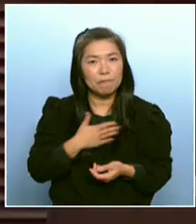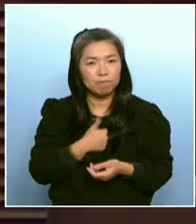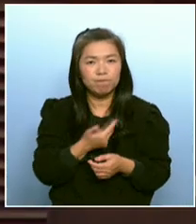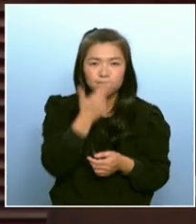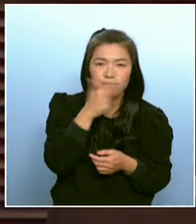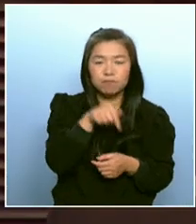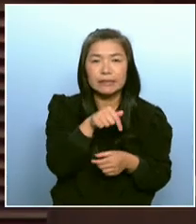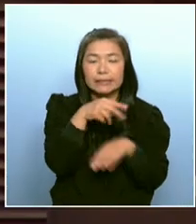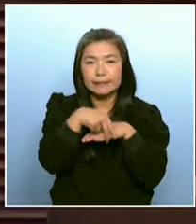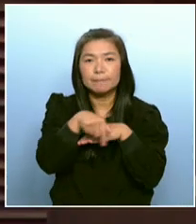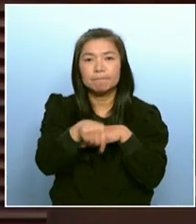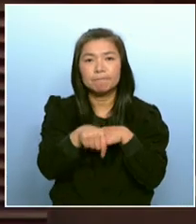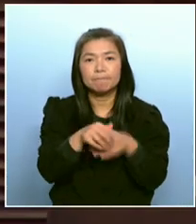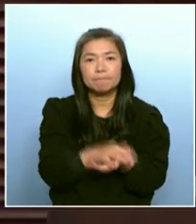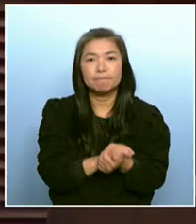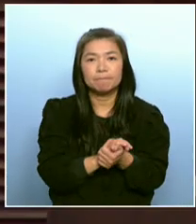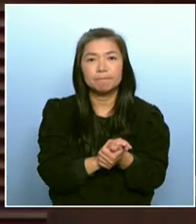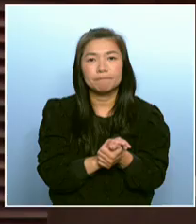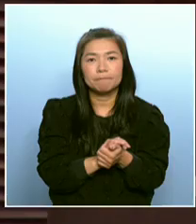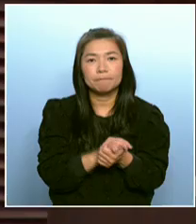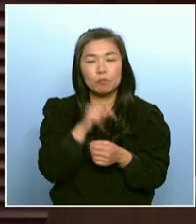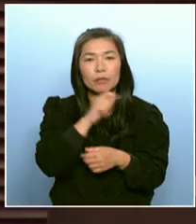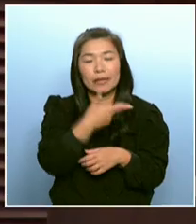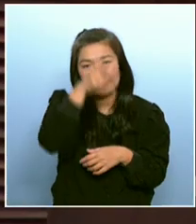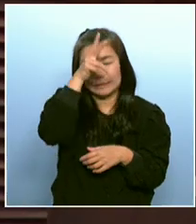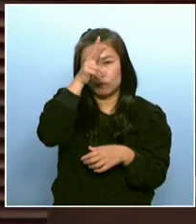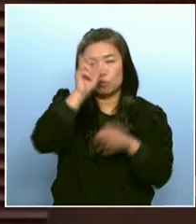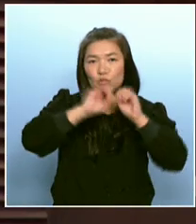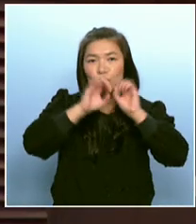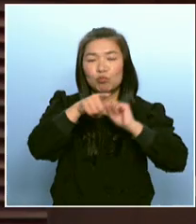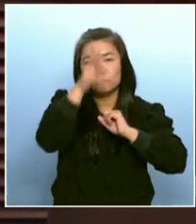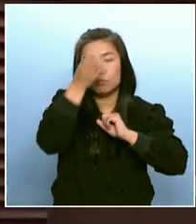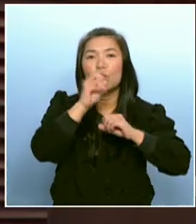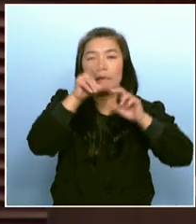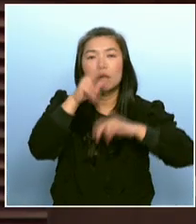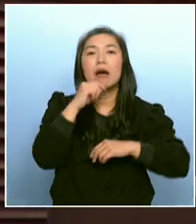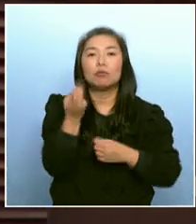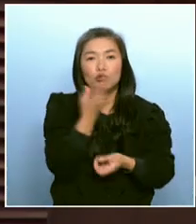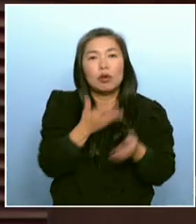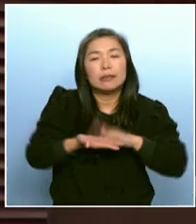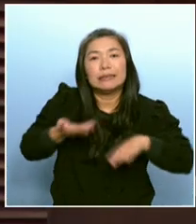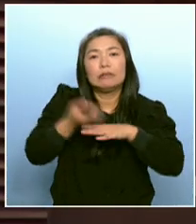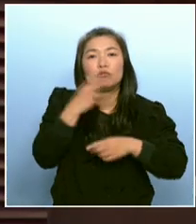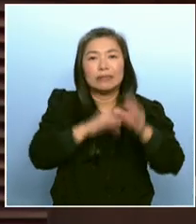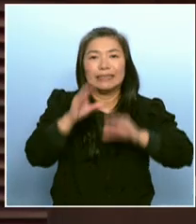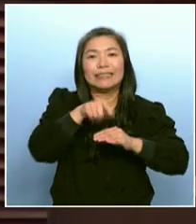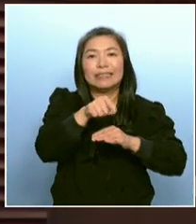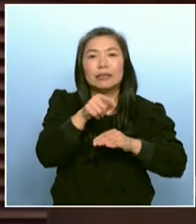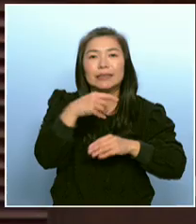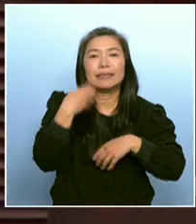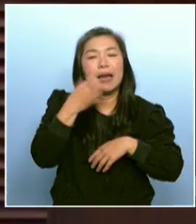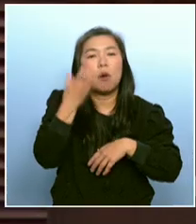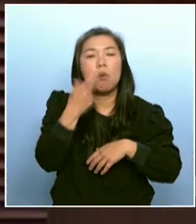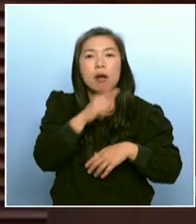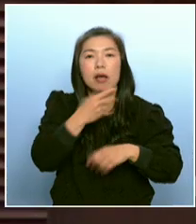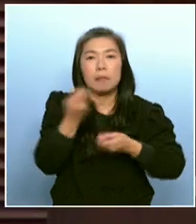a proposed project to provide welfare facilities at the public housing development. The